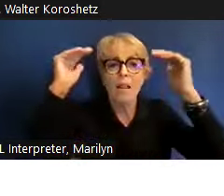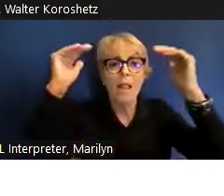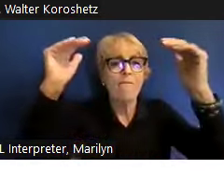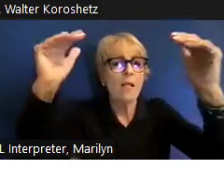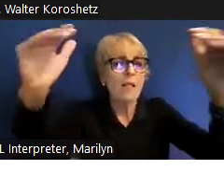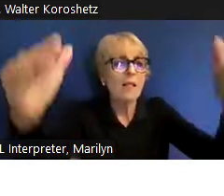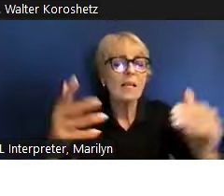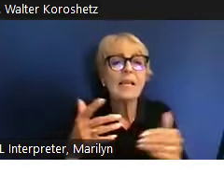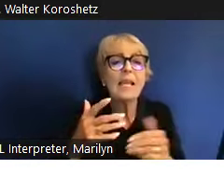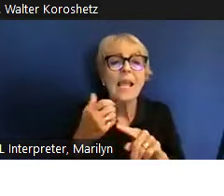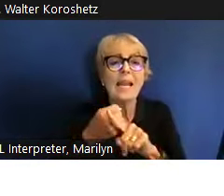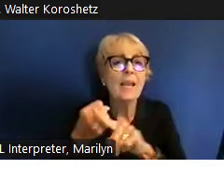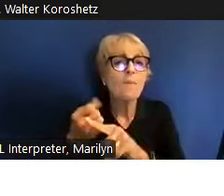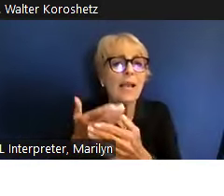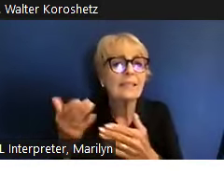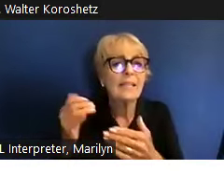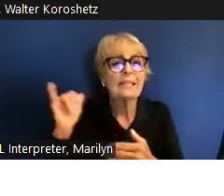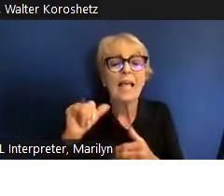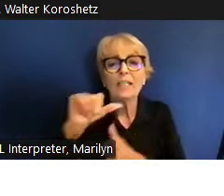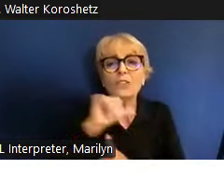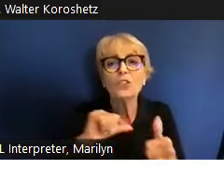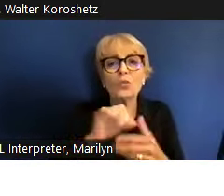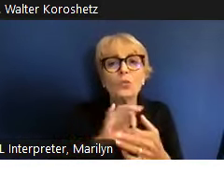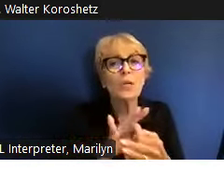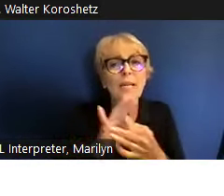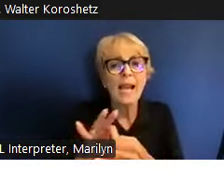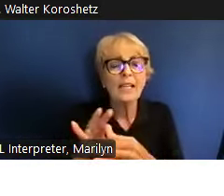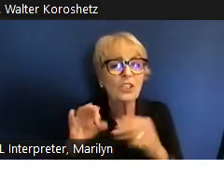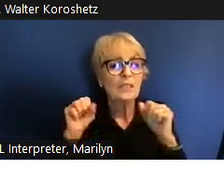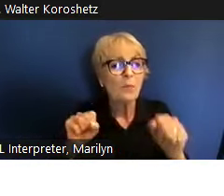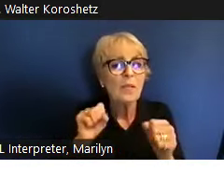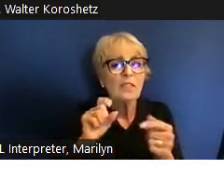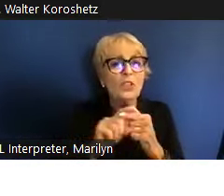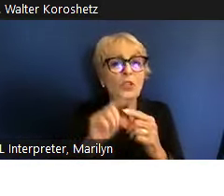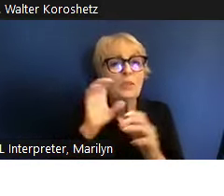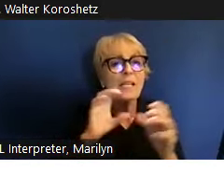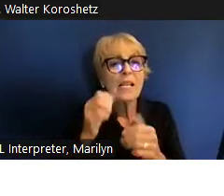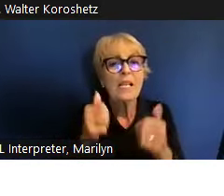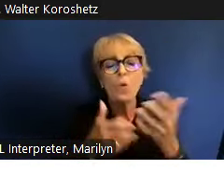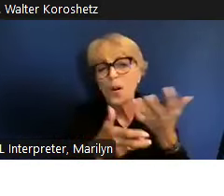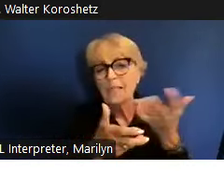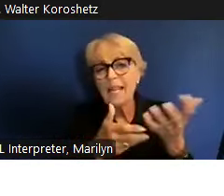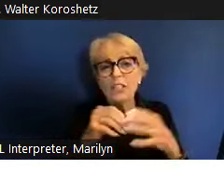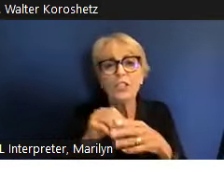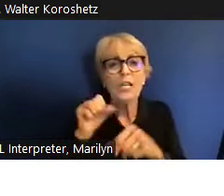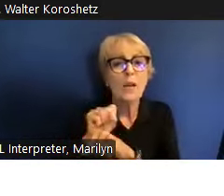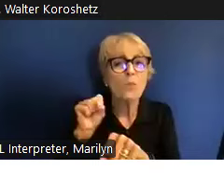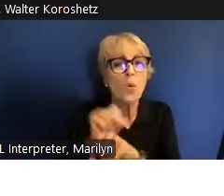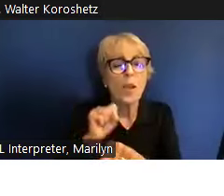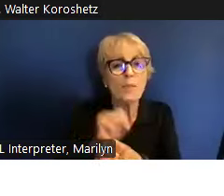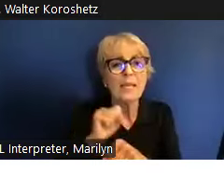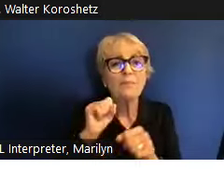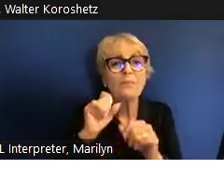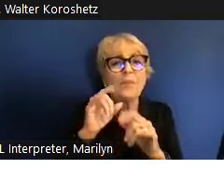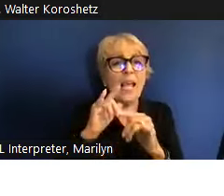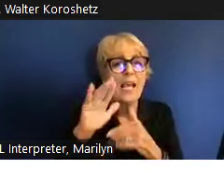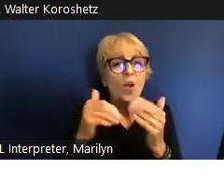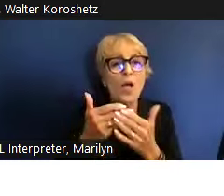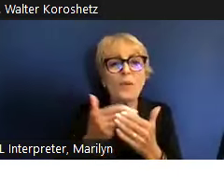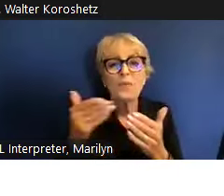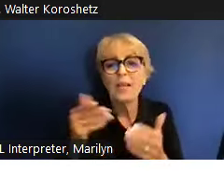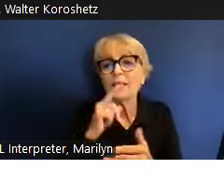to impact things like social connections, ability to seek out or engage in employment, and all of the things that are,